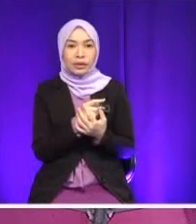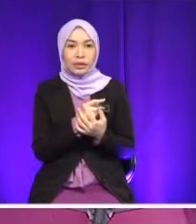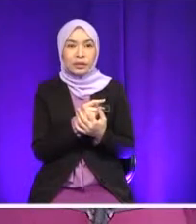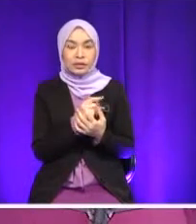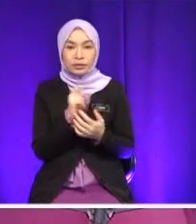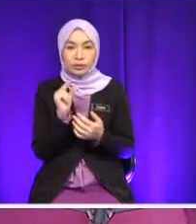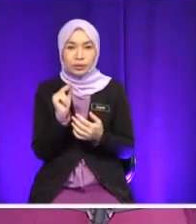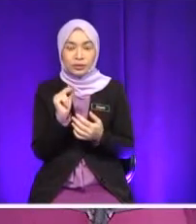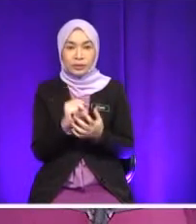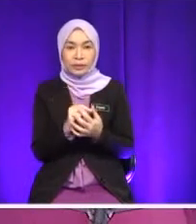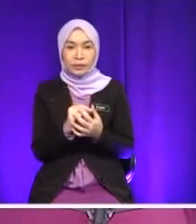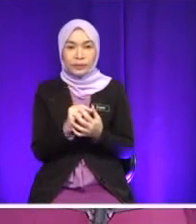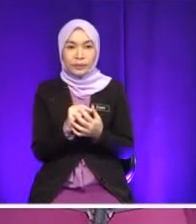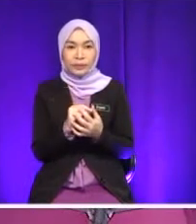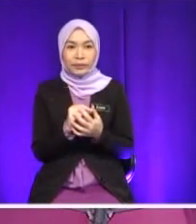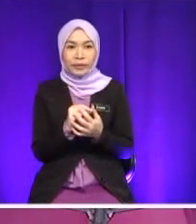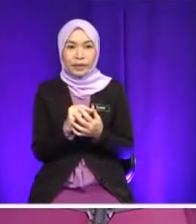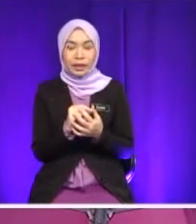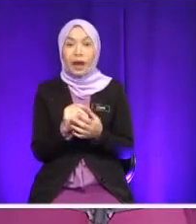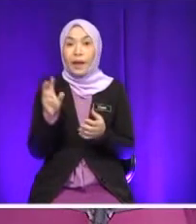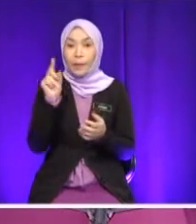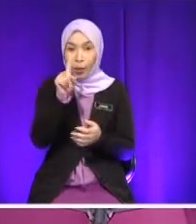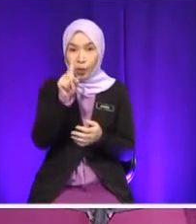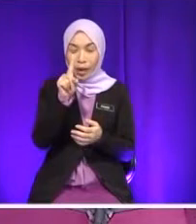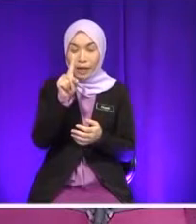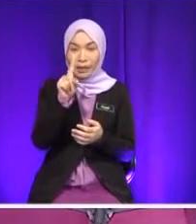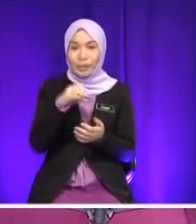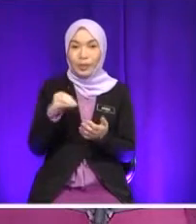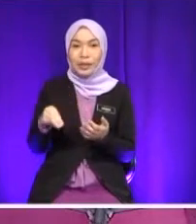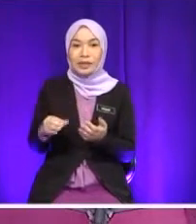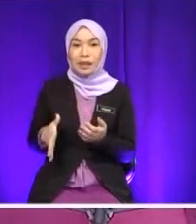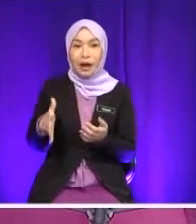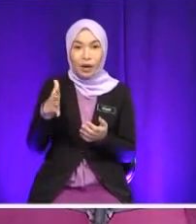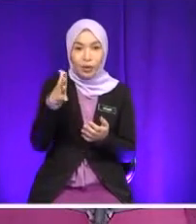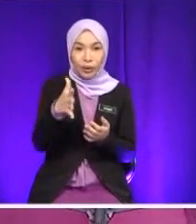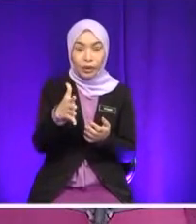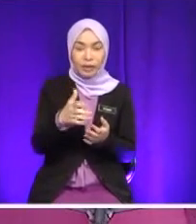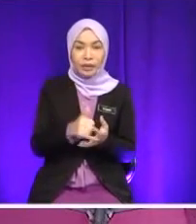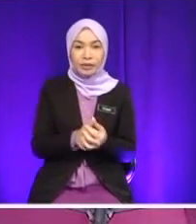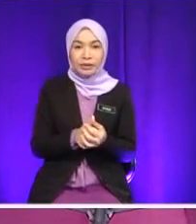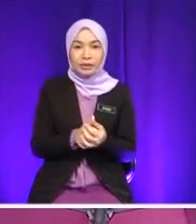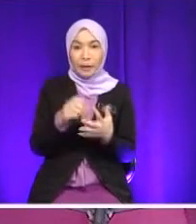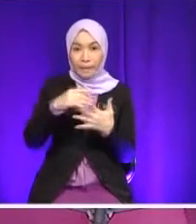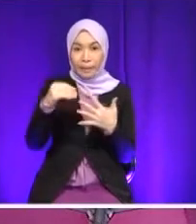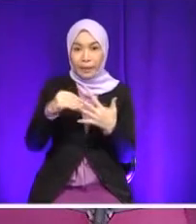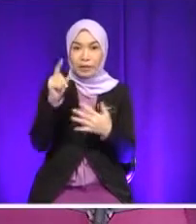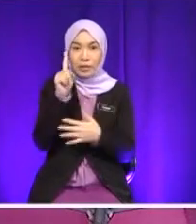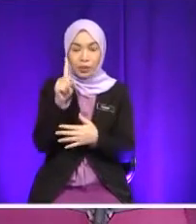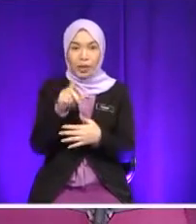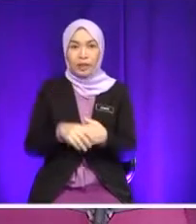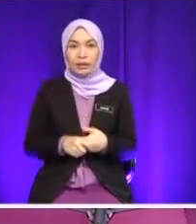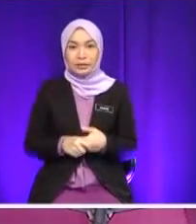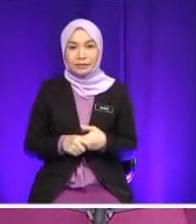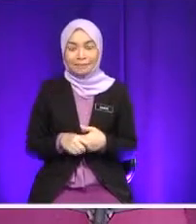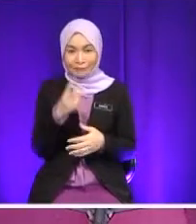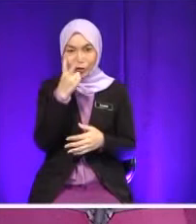to make a decision. Okay, so we have to choose your stand, and it's regarding about news. So let's look at this.